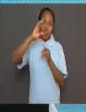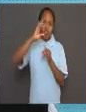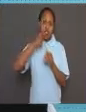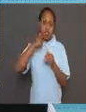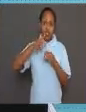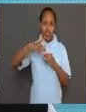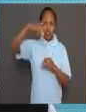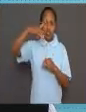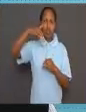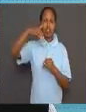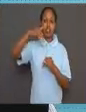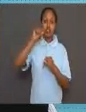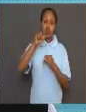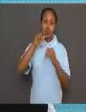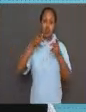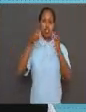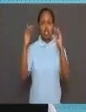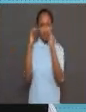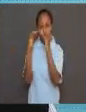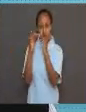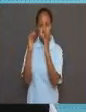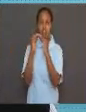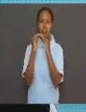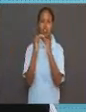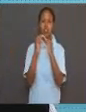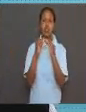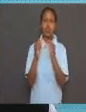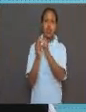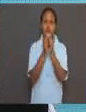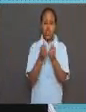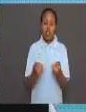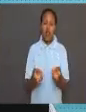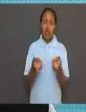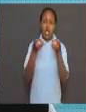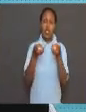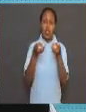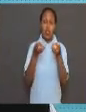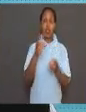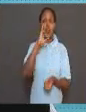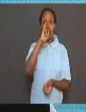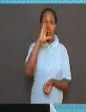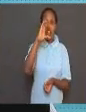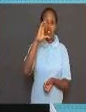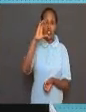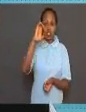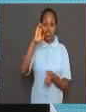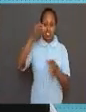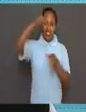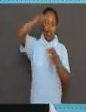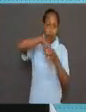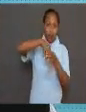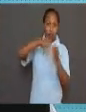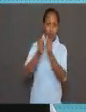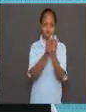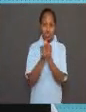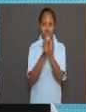is equal to the weight of the ice cube